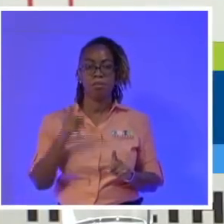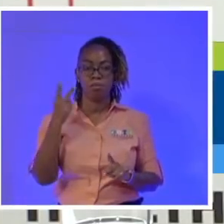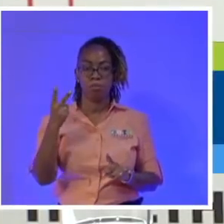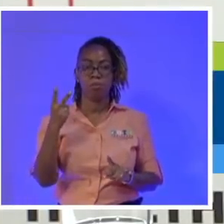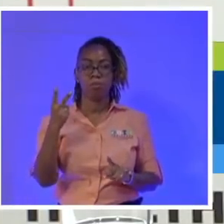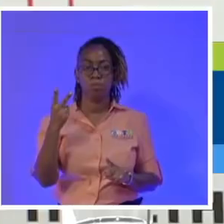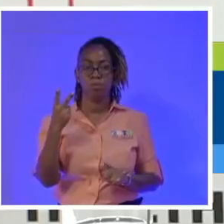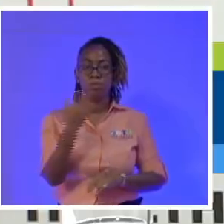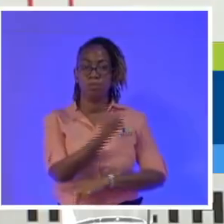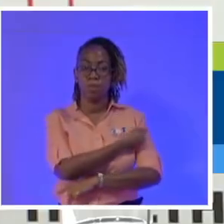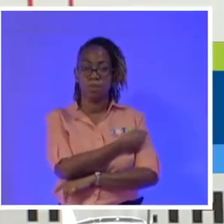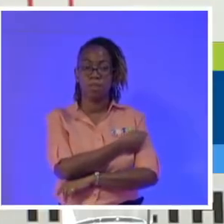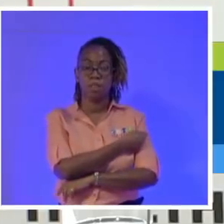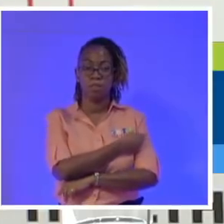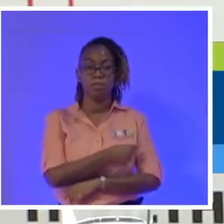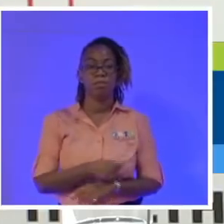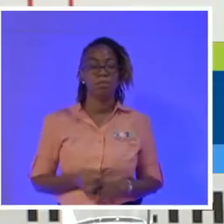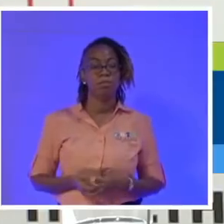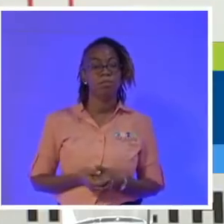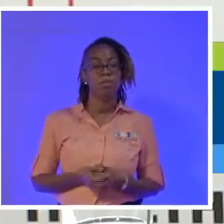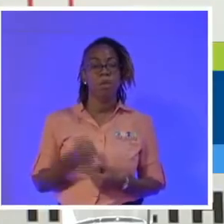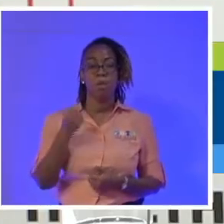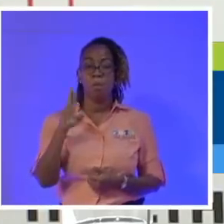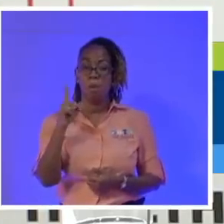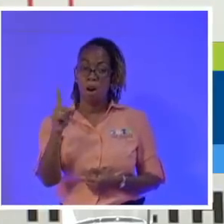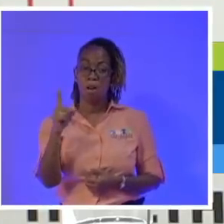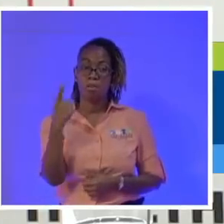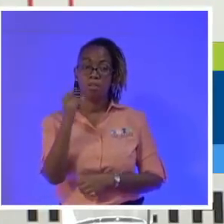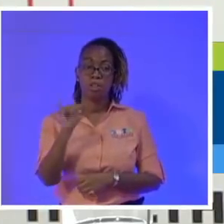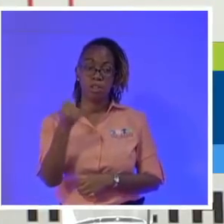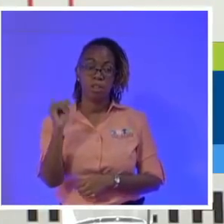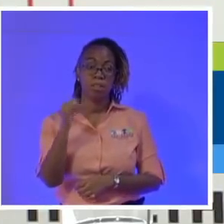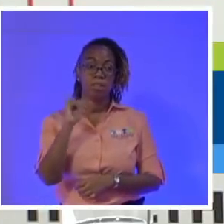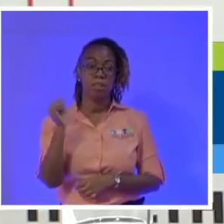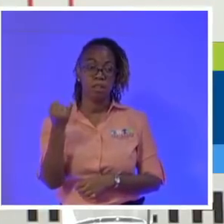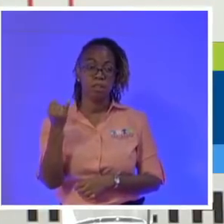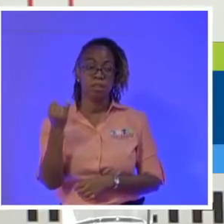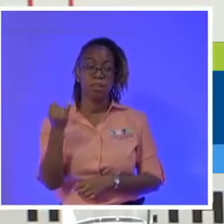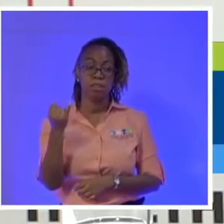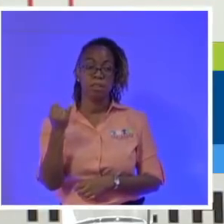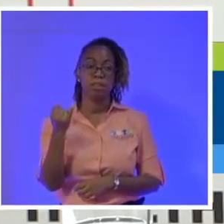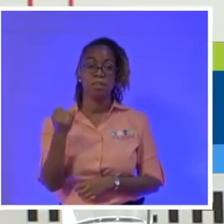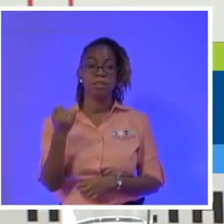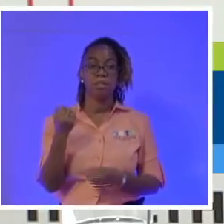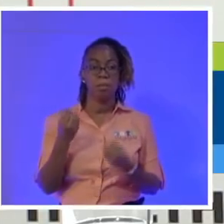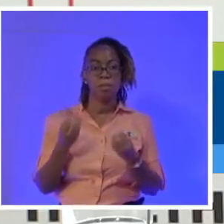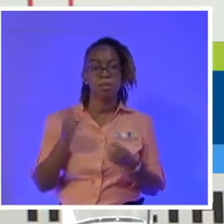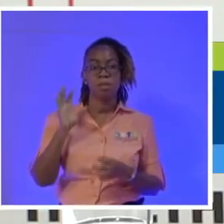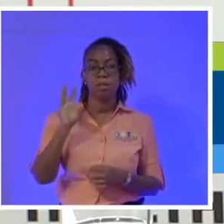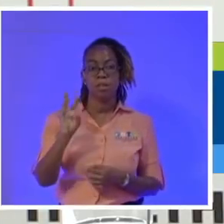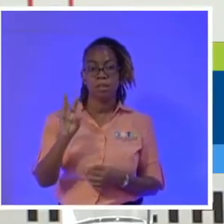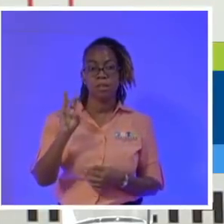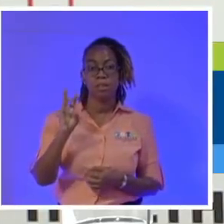2-dose vaccine or 1 dose of the one shot and done J&J vaccine,